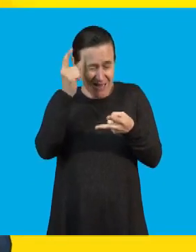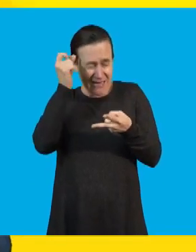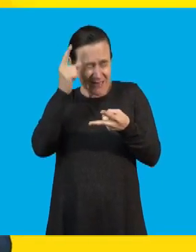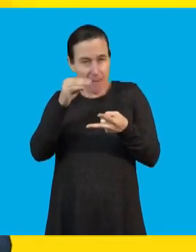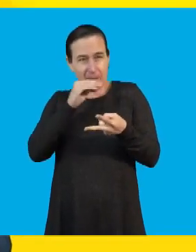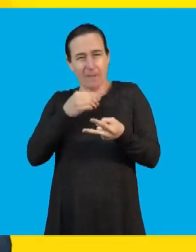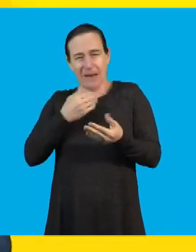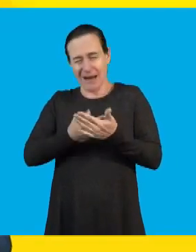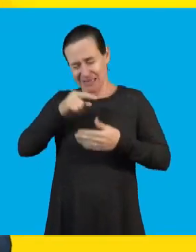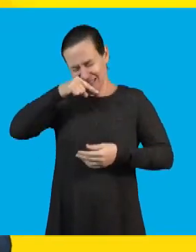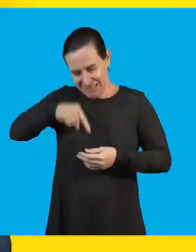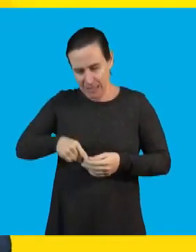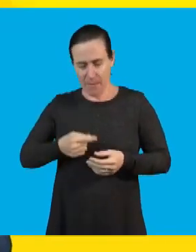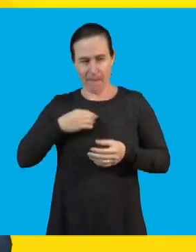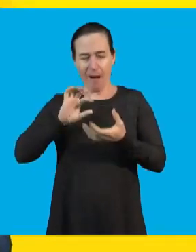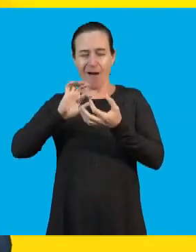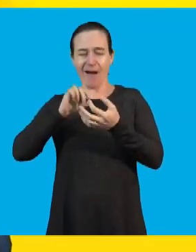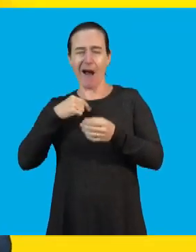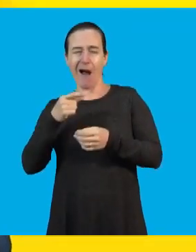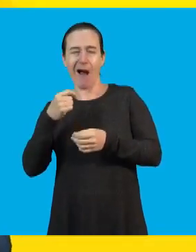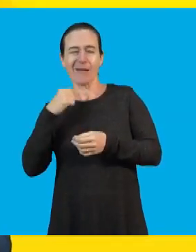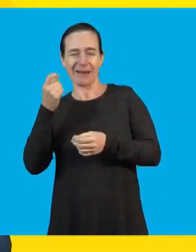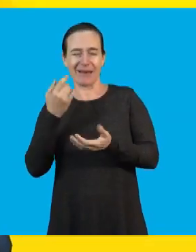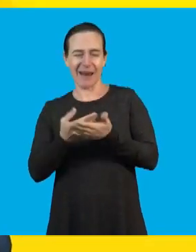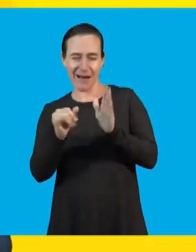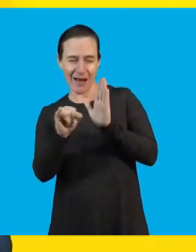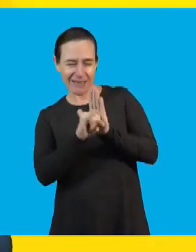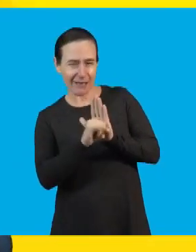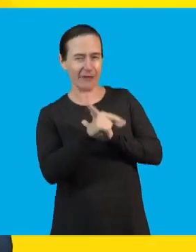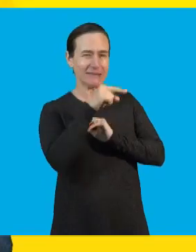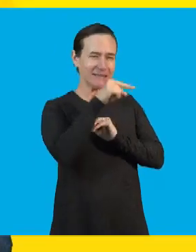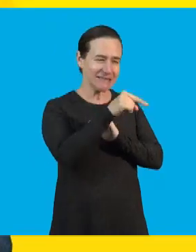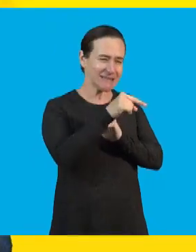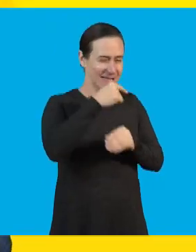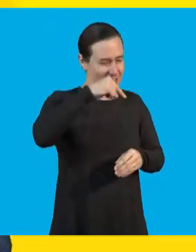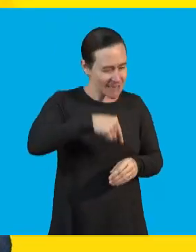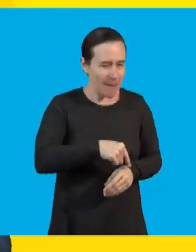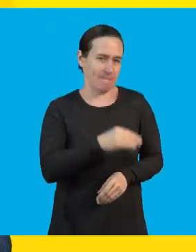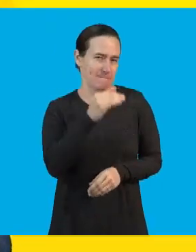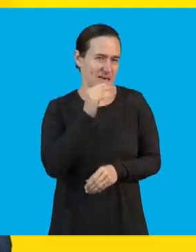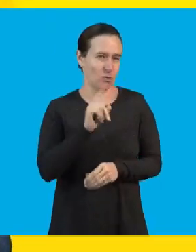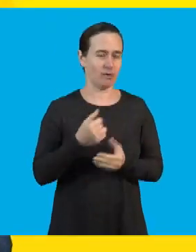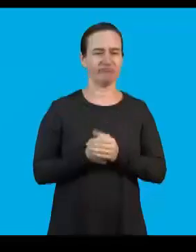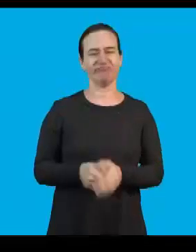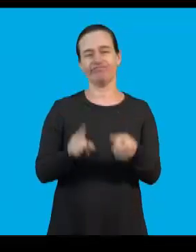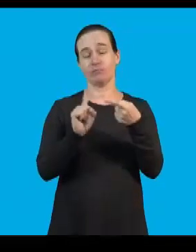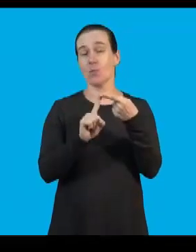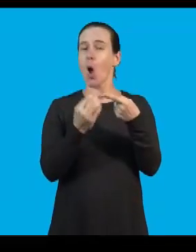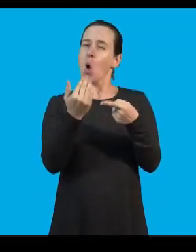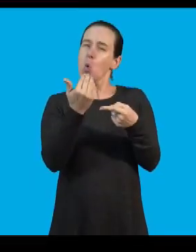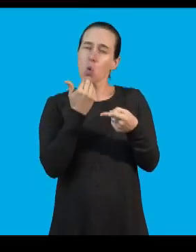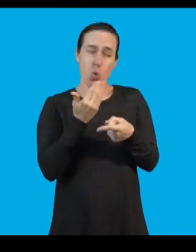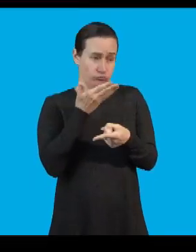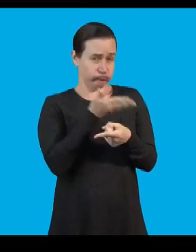you're interpreting. So you're adding on to what you've read. So think about the following. Who are